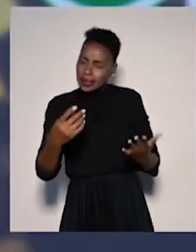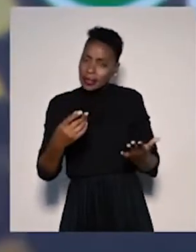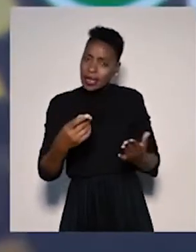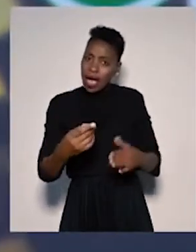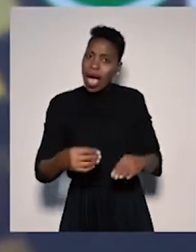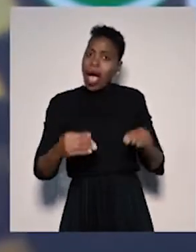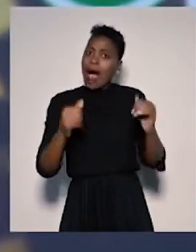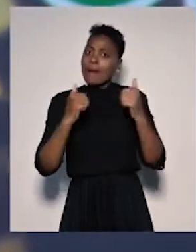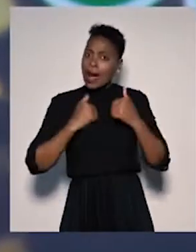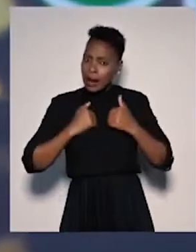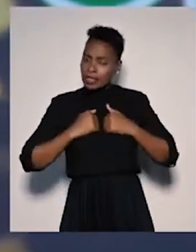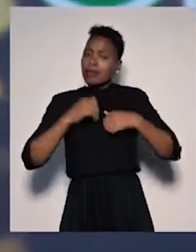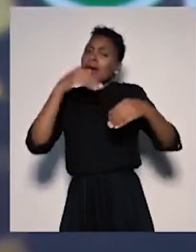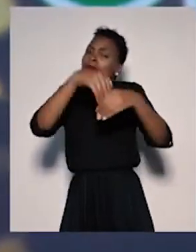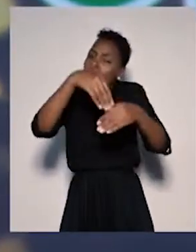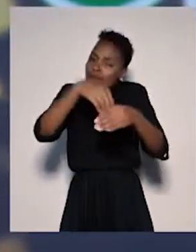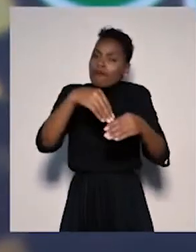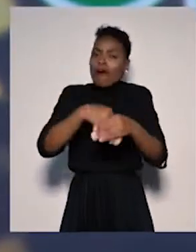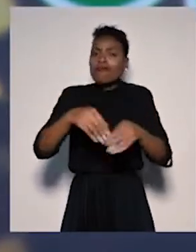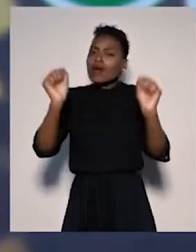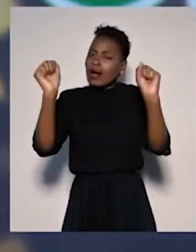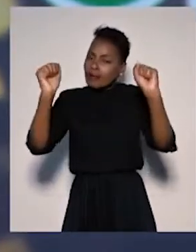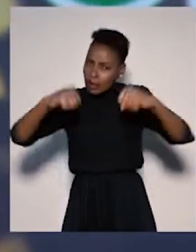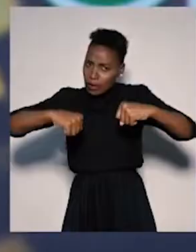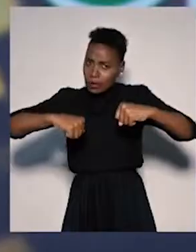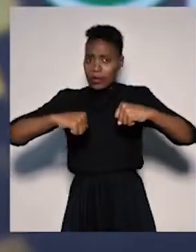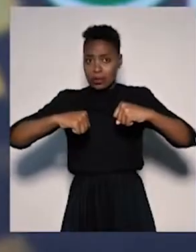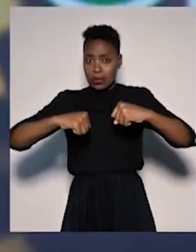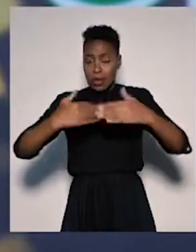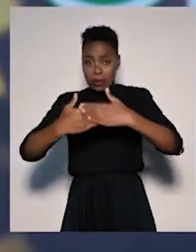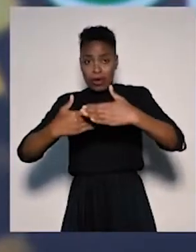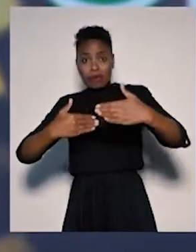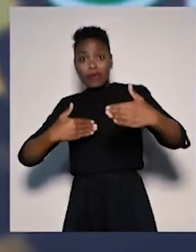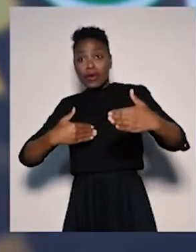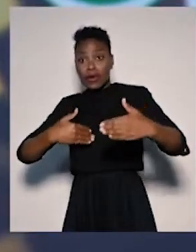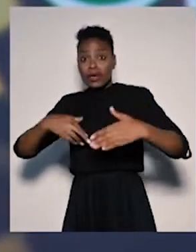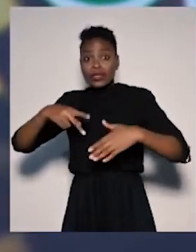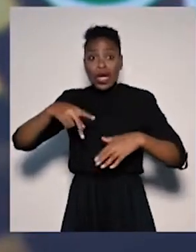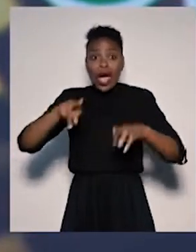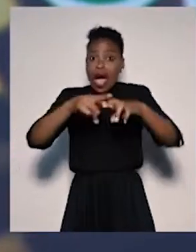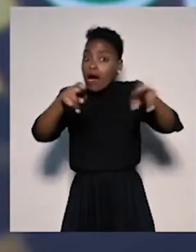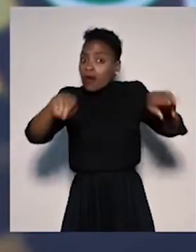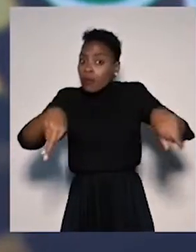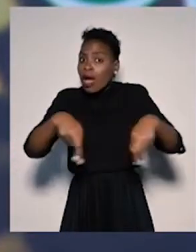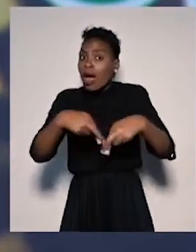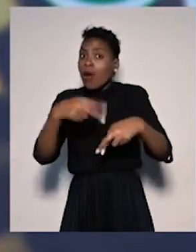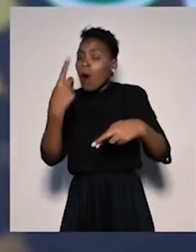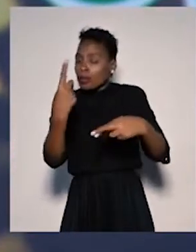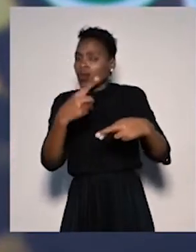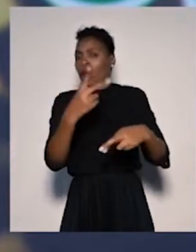must be involved. There has to be some covenant. We must really shut this before Lebona let's go room A1.